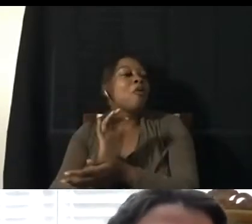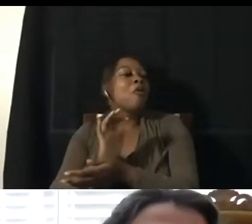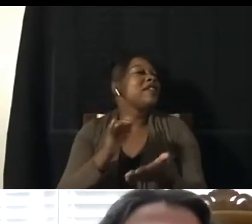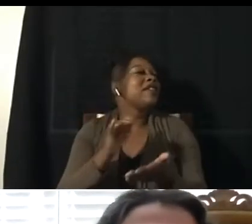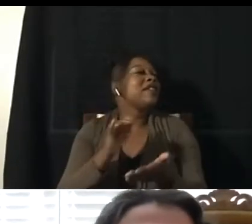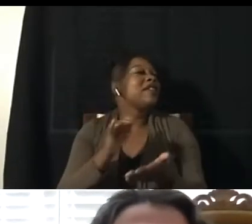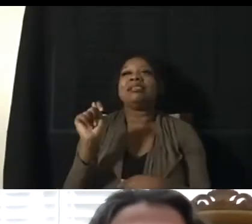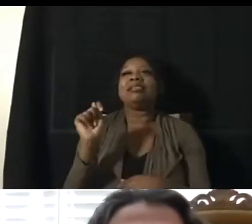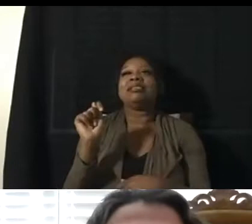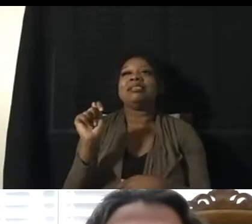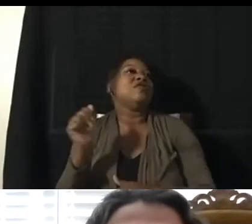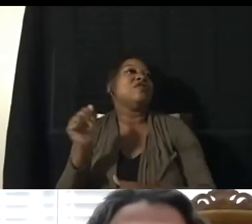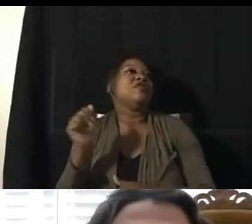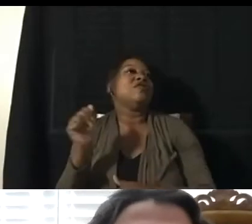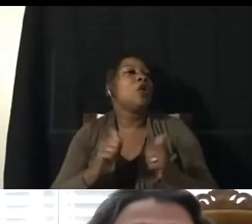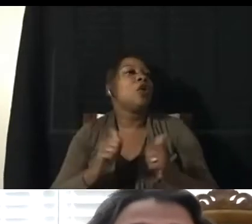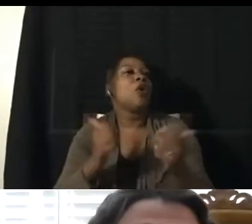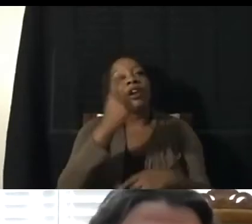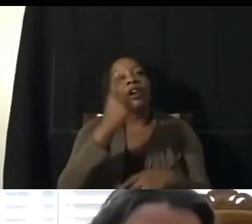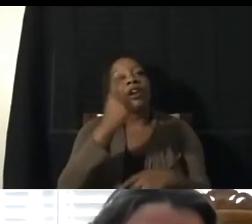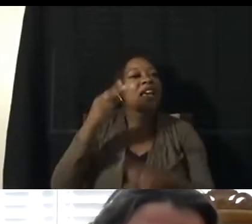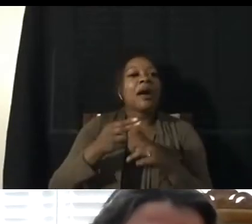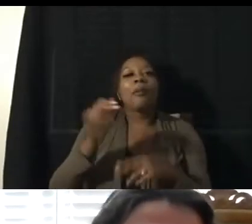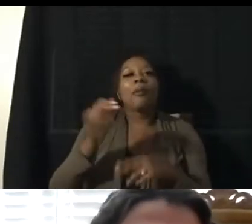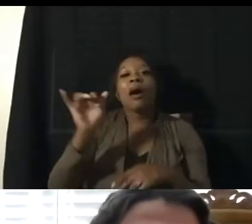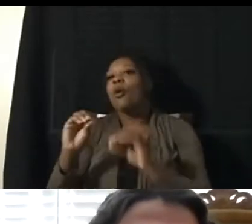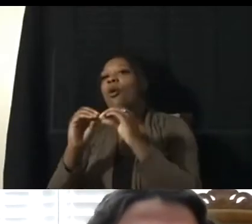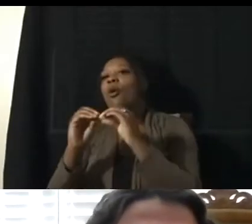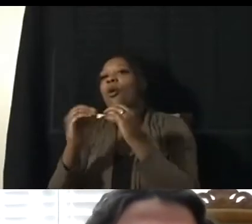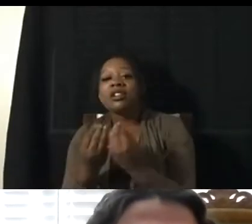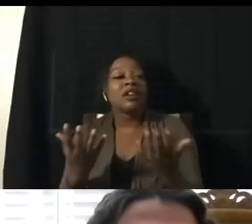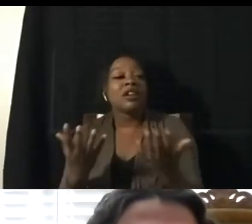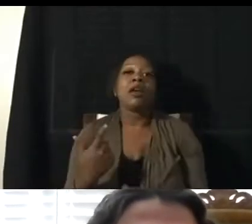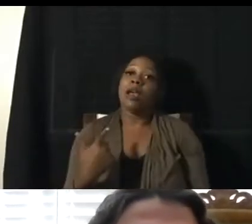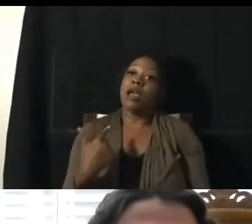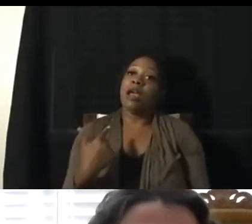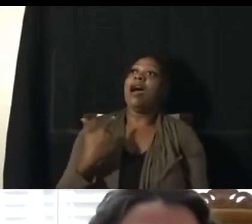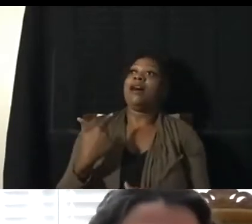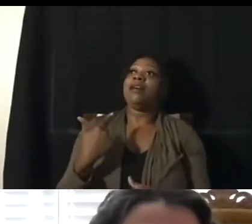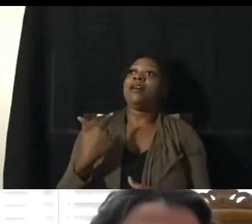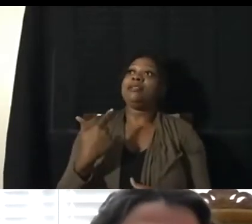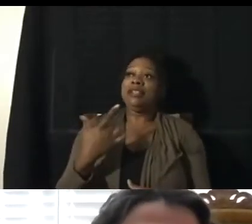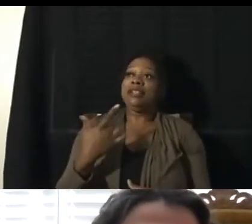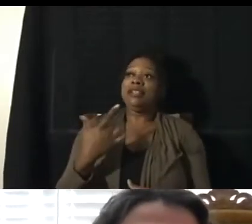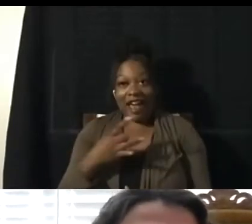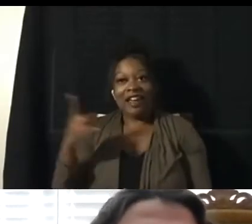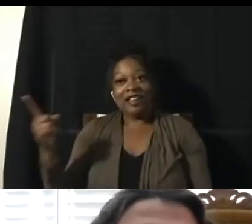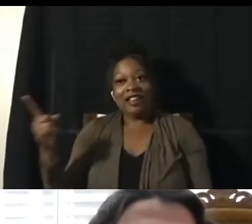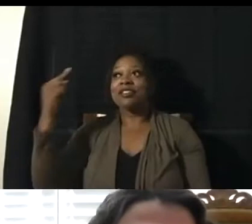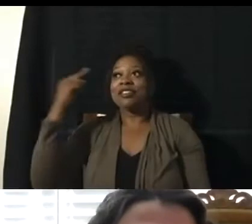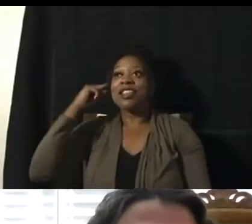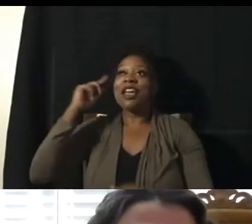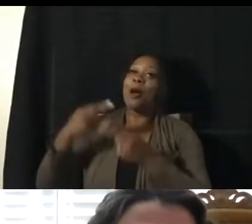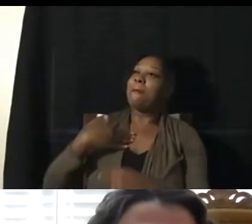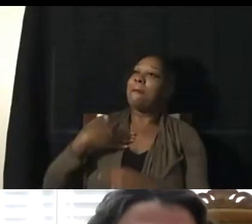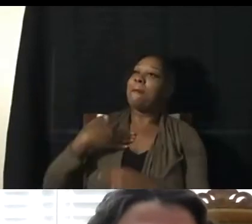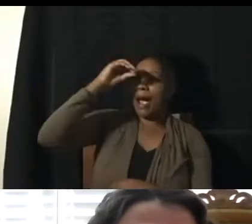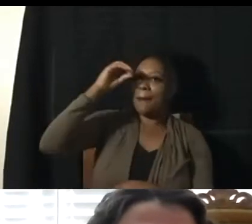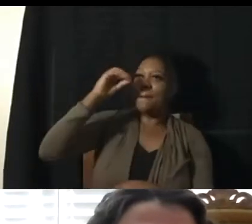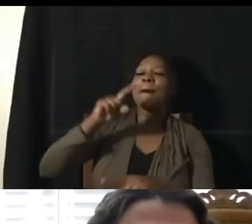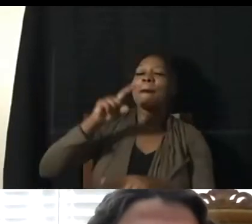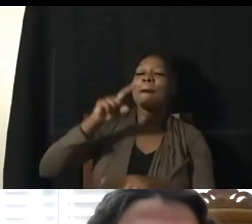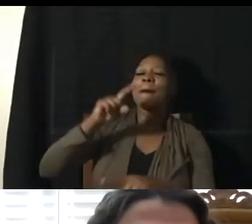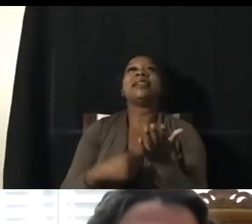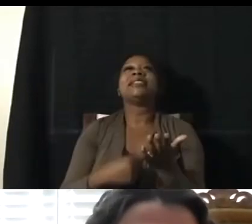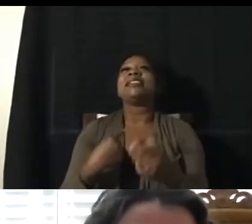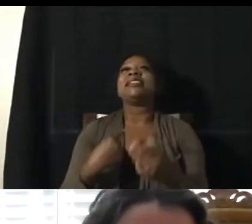this organization? And I love that they're soliciting my opinion, but it also feels like I kind of end up filling